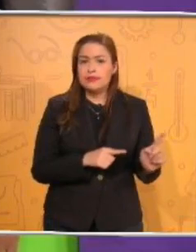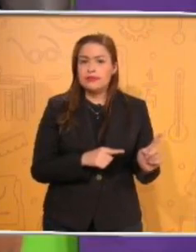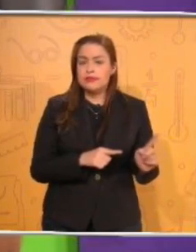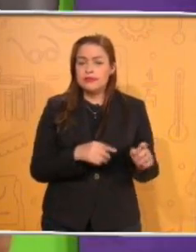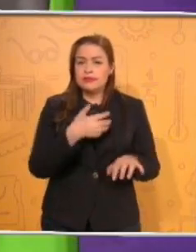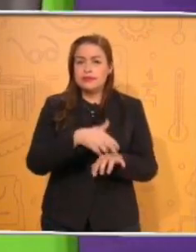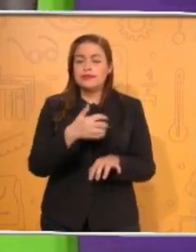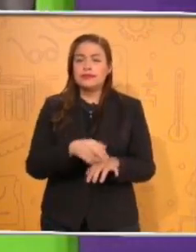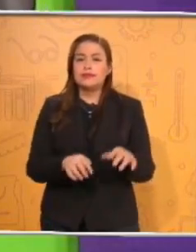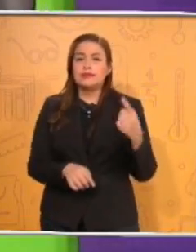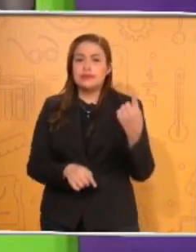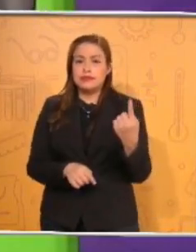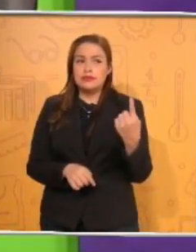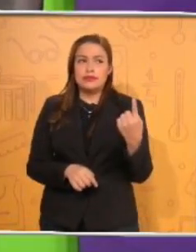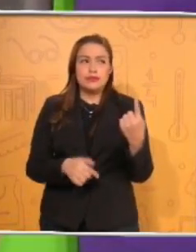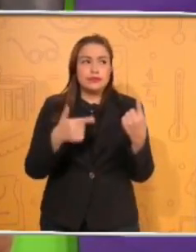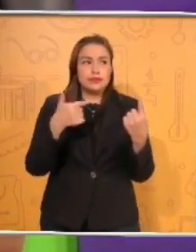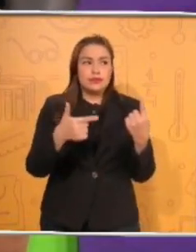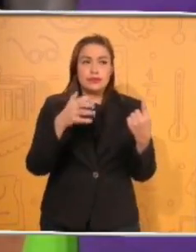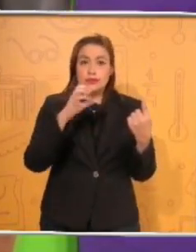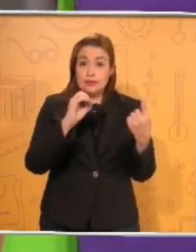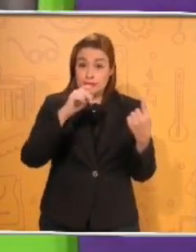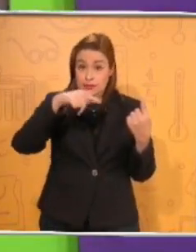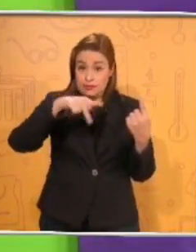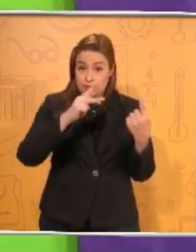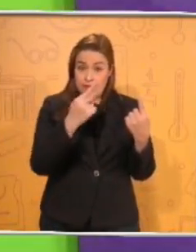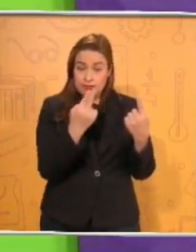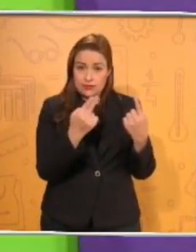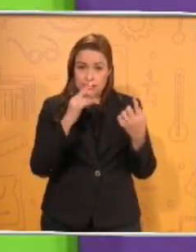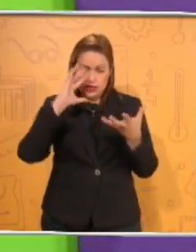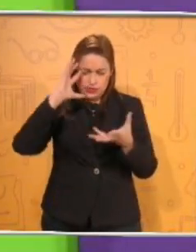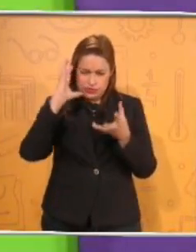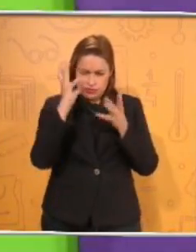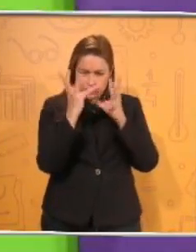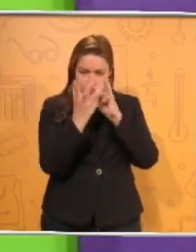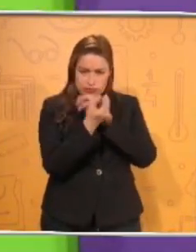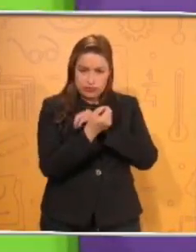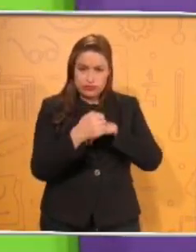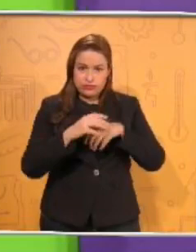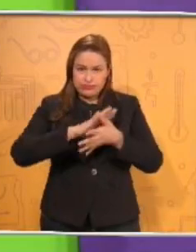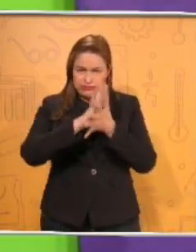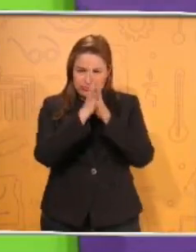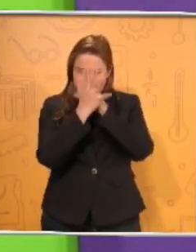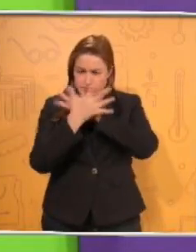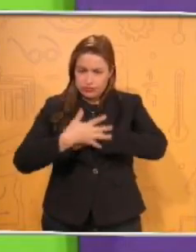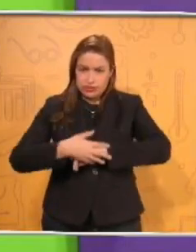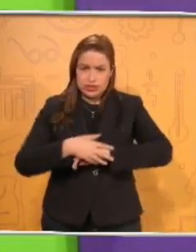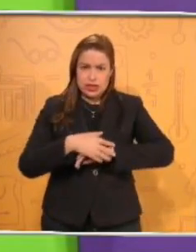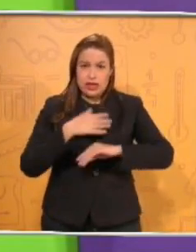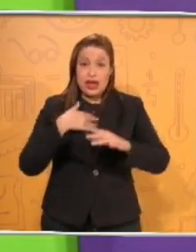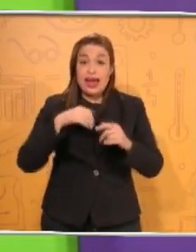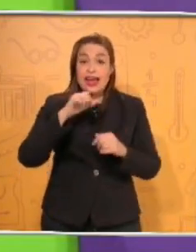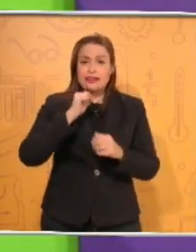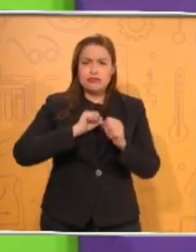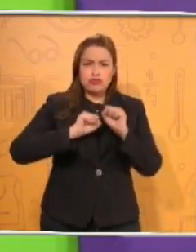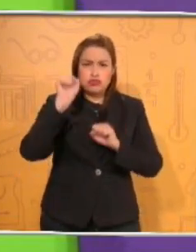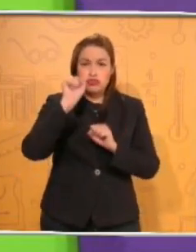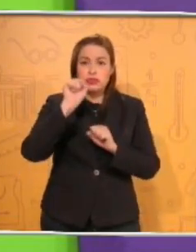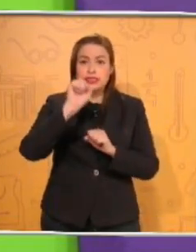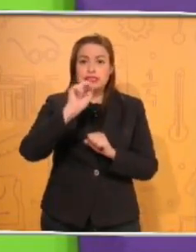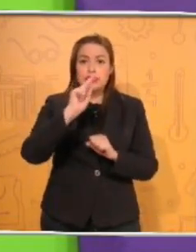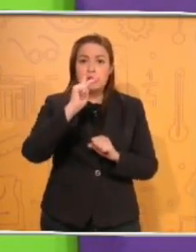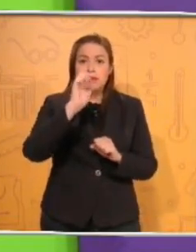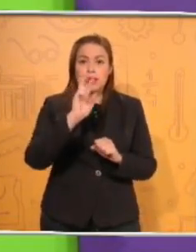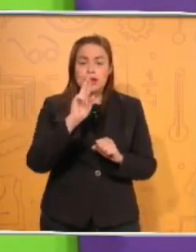one, Goku was transforming into a Super Saiyajin. Do you remember